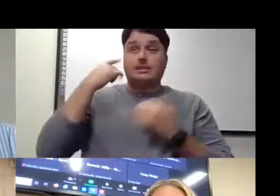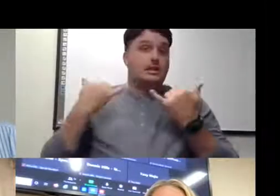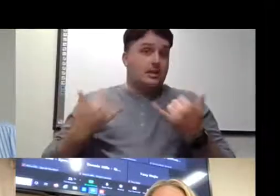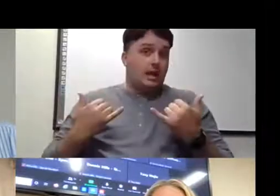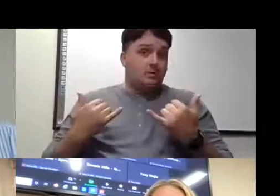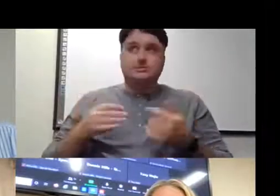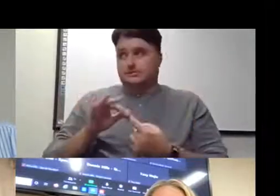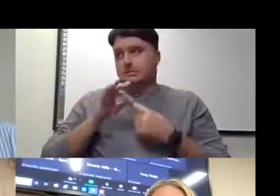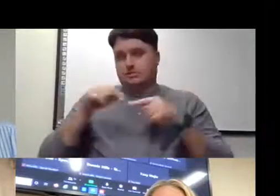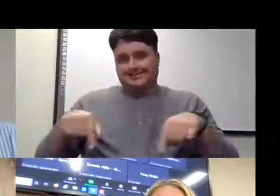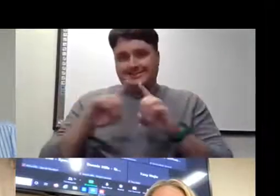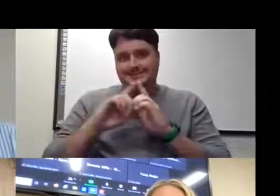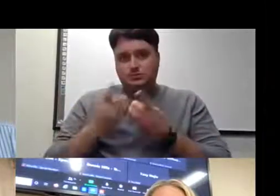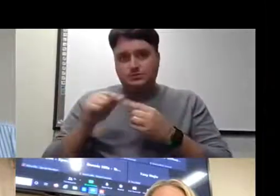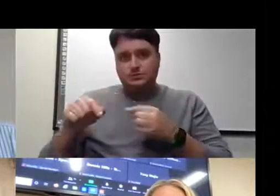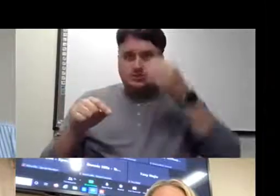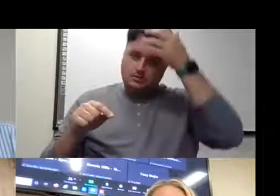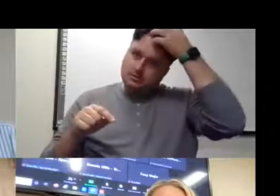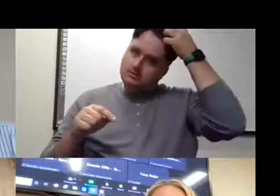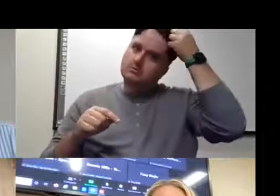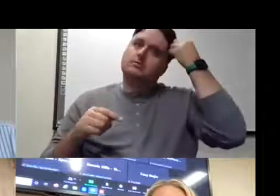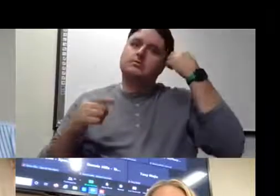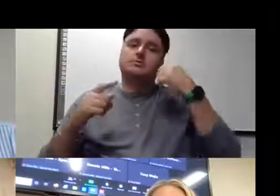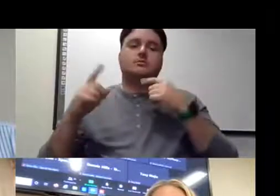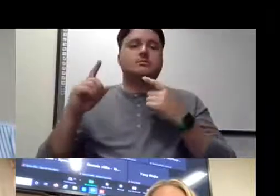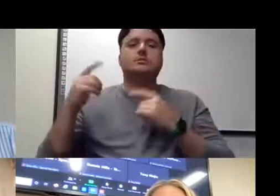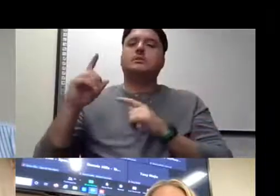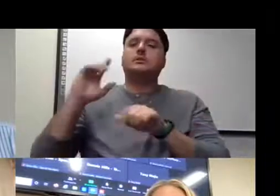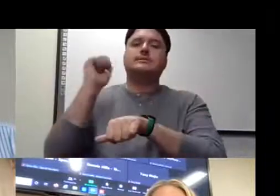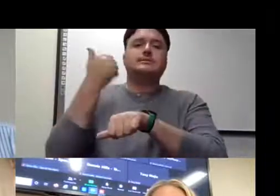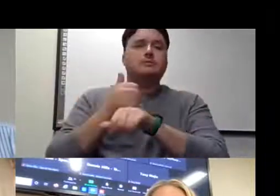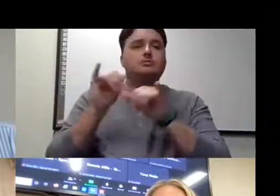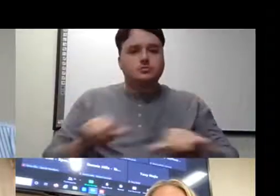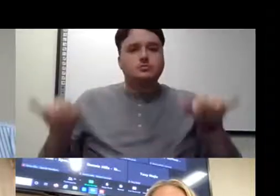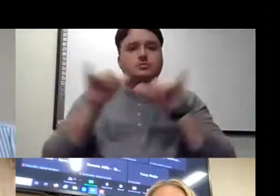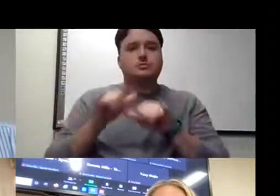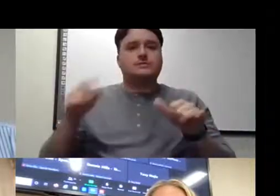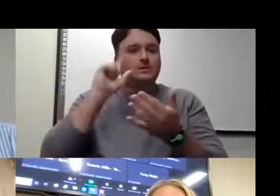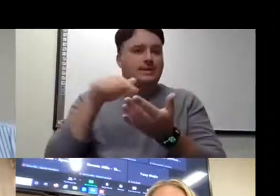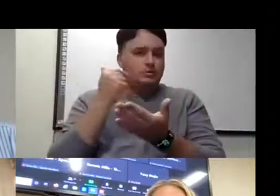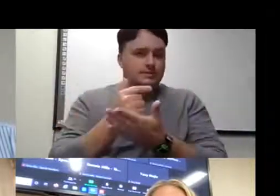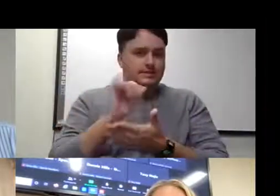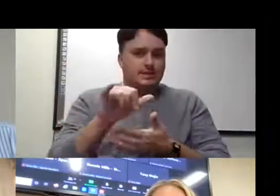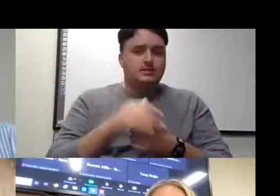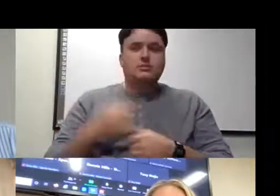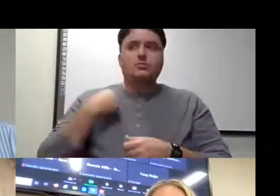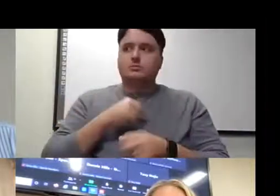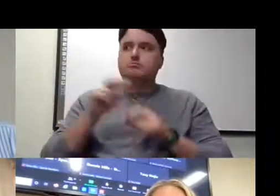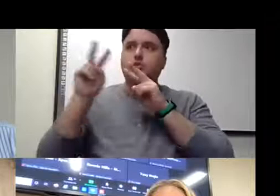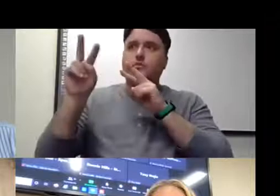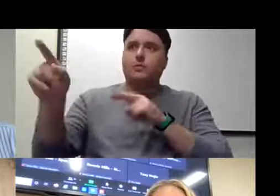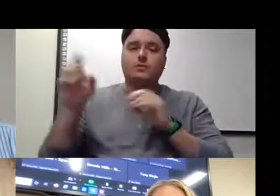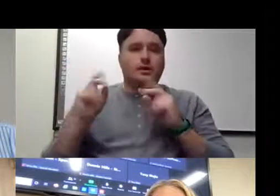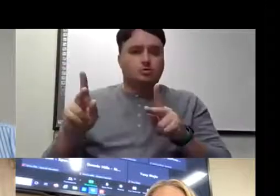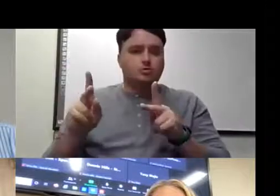in our district, we've established the routines to guarantee that. So we're looking forward to the opportunity